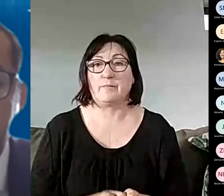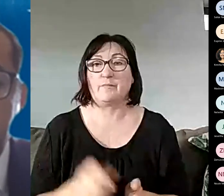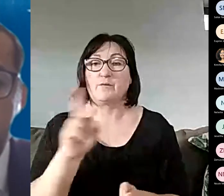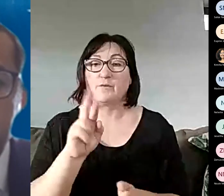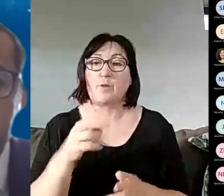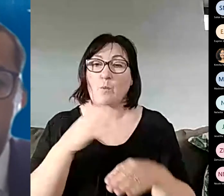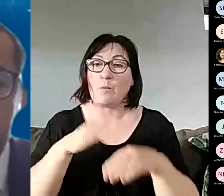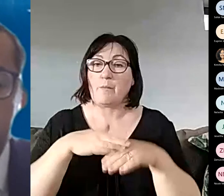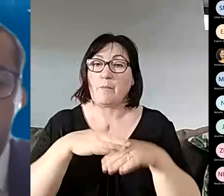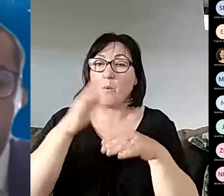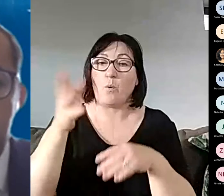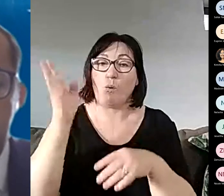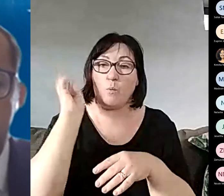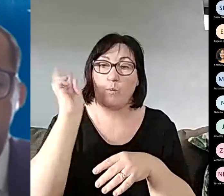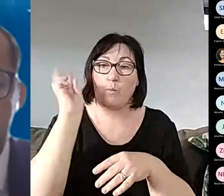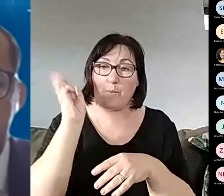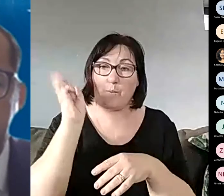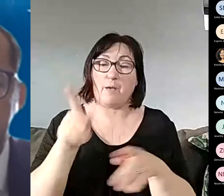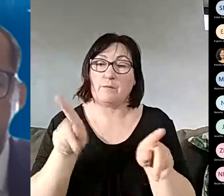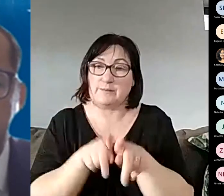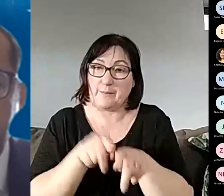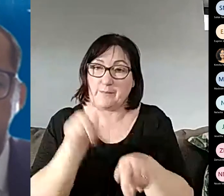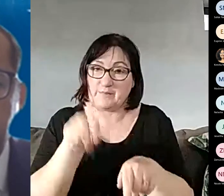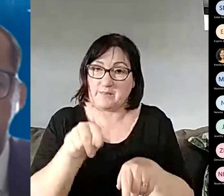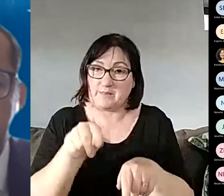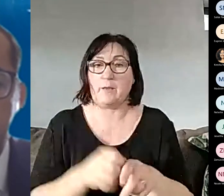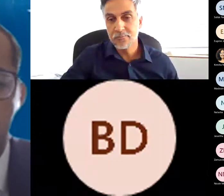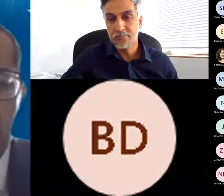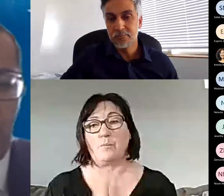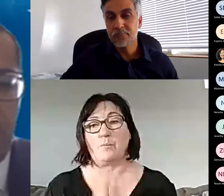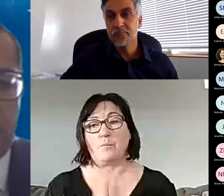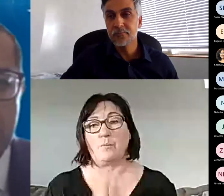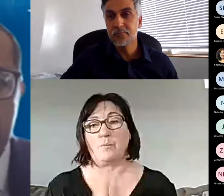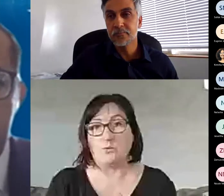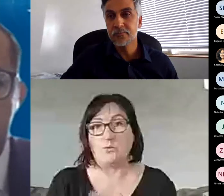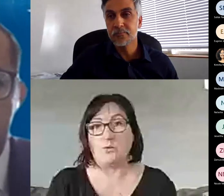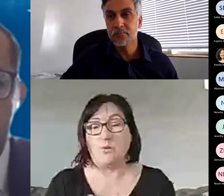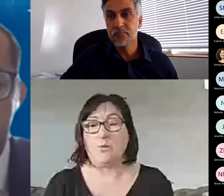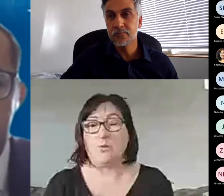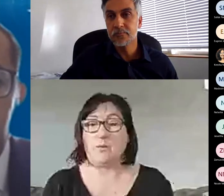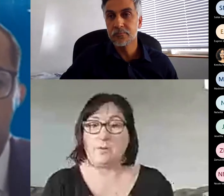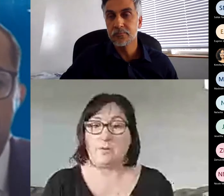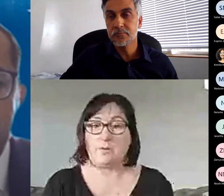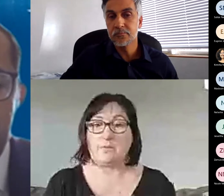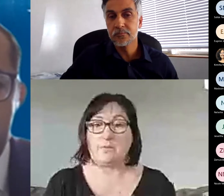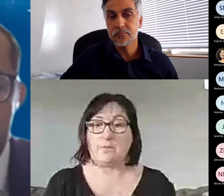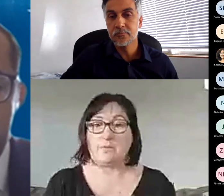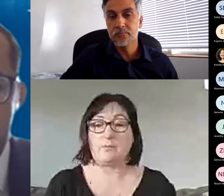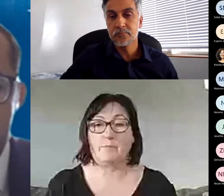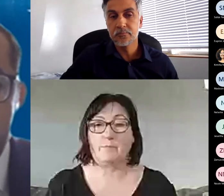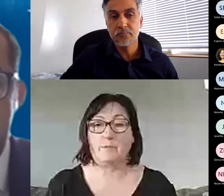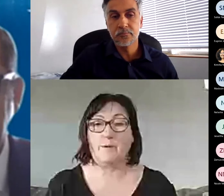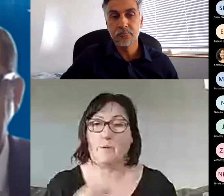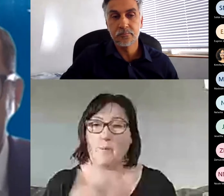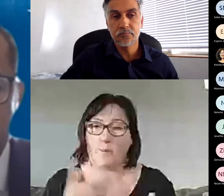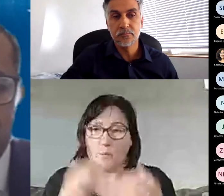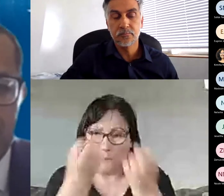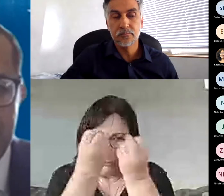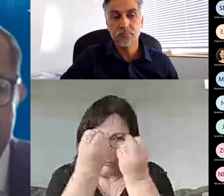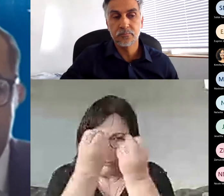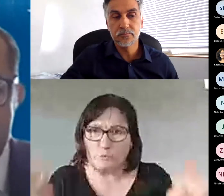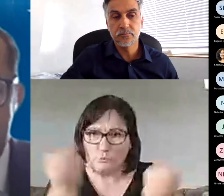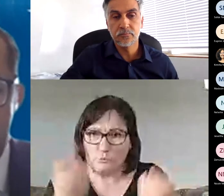nature. So please join us. We aim to have them as informative and as simple